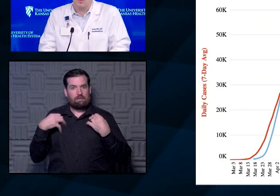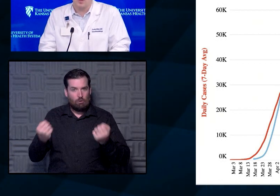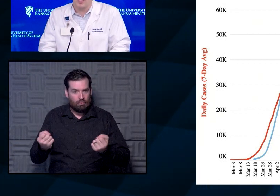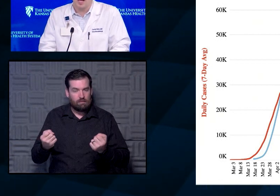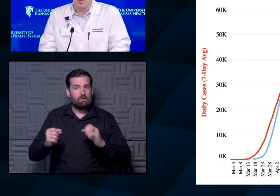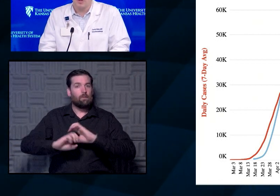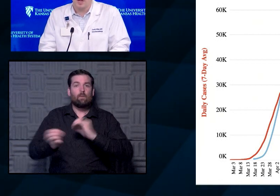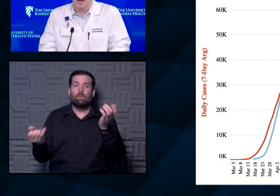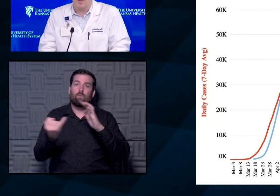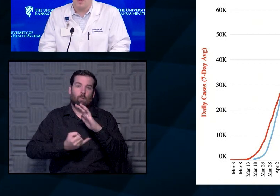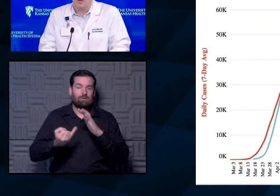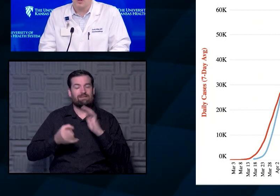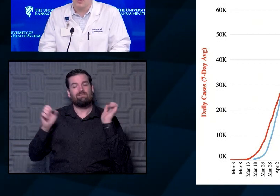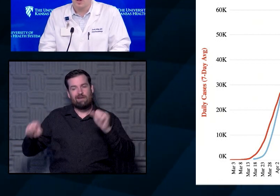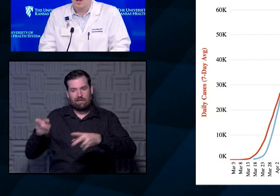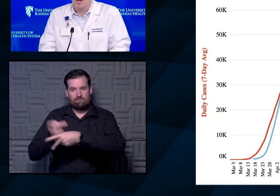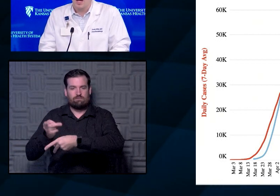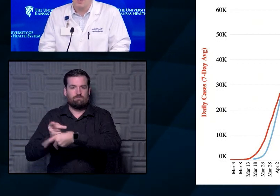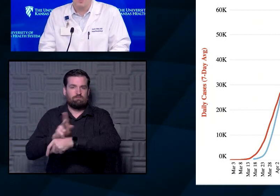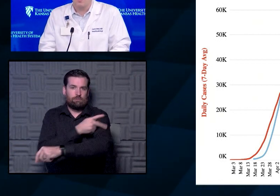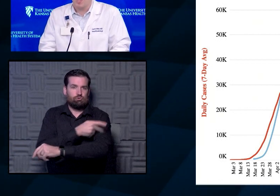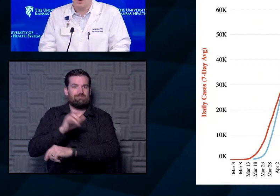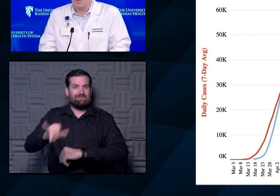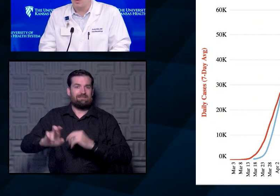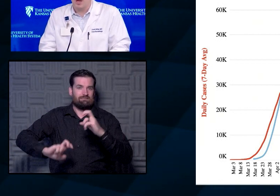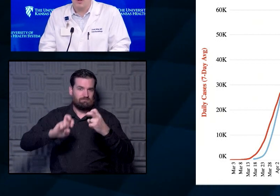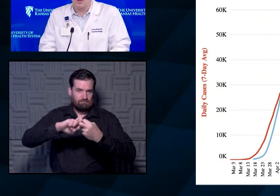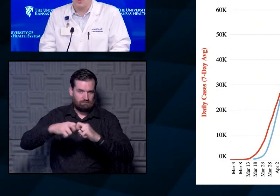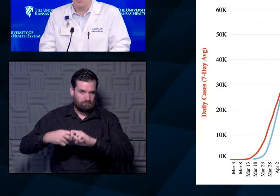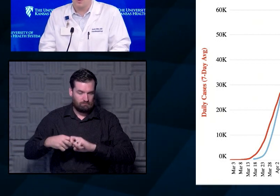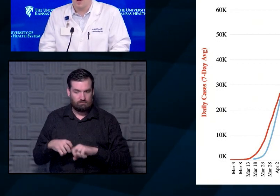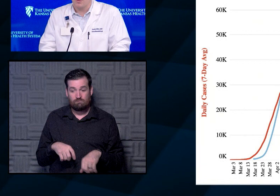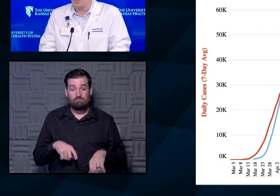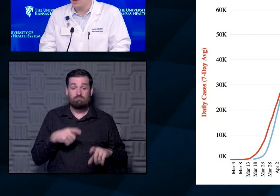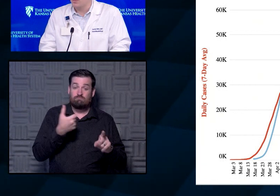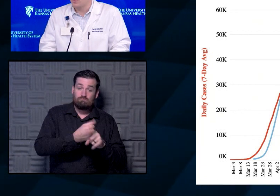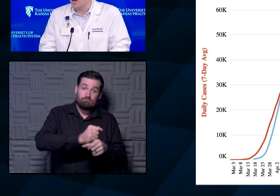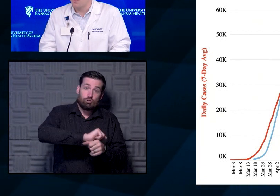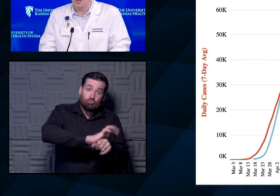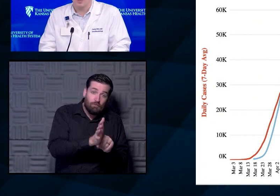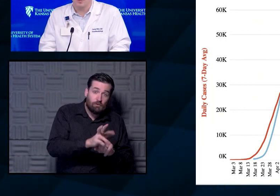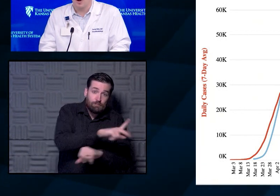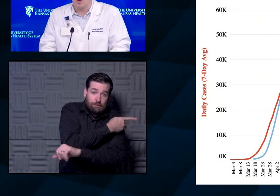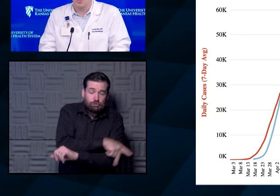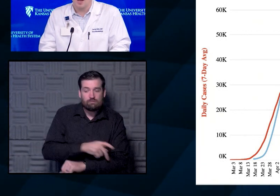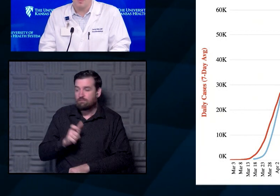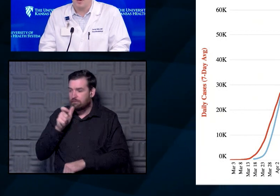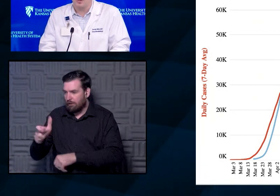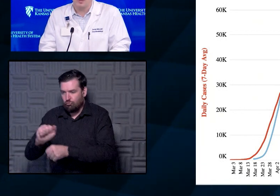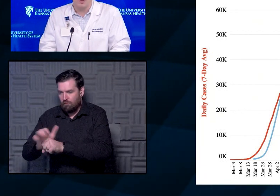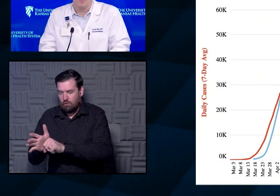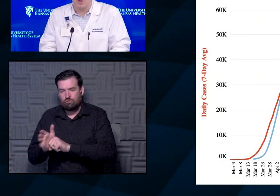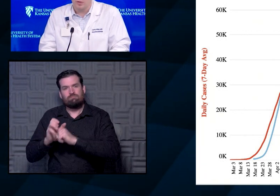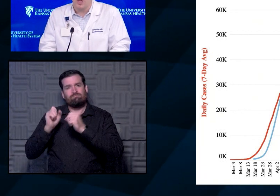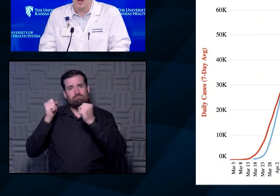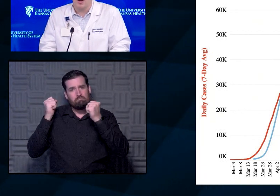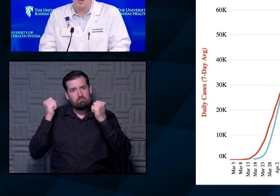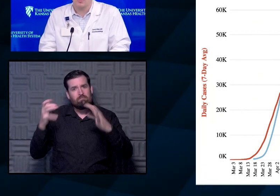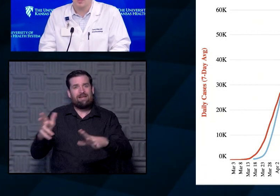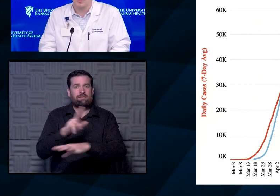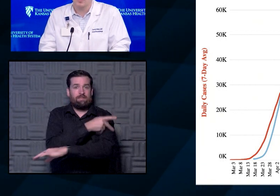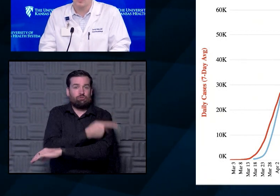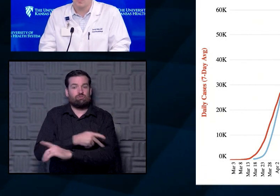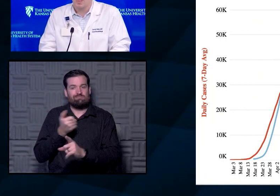off quarantine and able to take care of patients. And it doesn't matter if those patients are coronavirus patients or not, because there are a lot of patients that are very sick